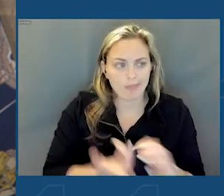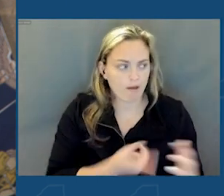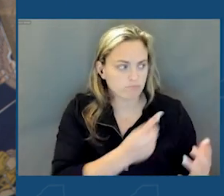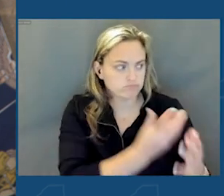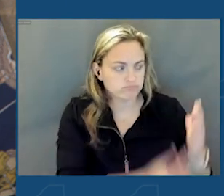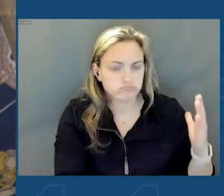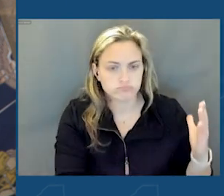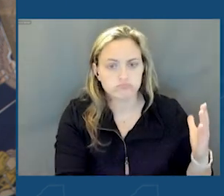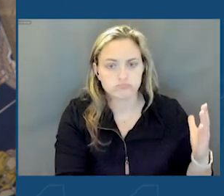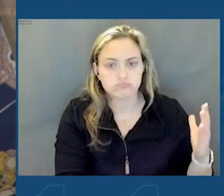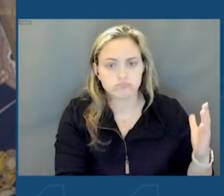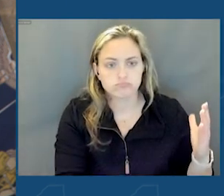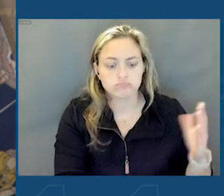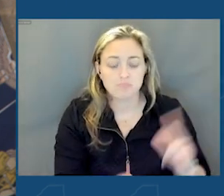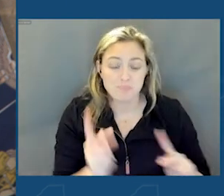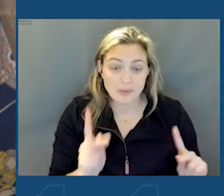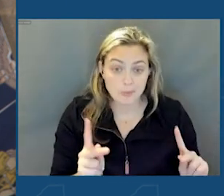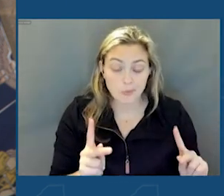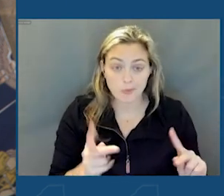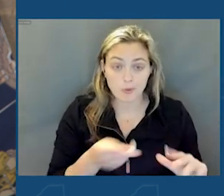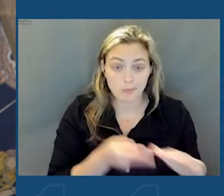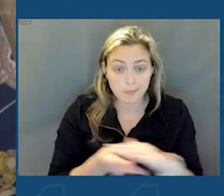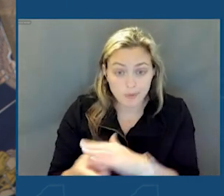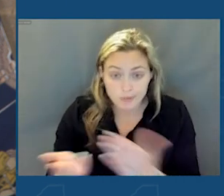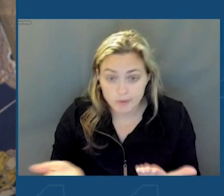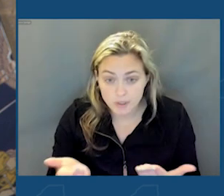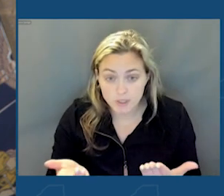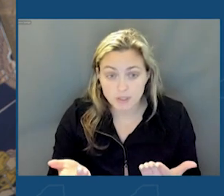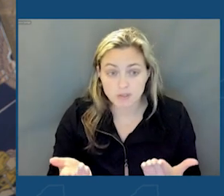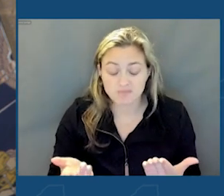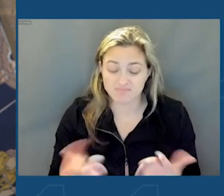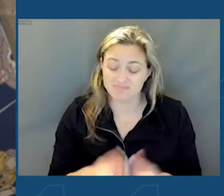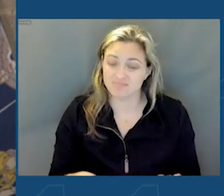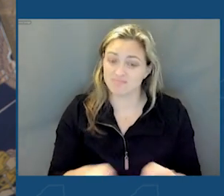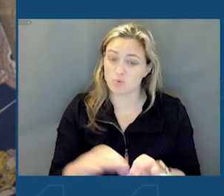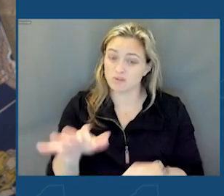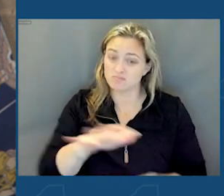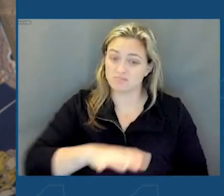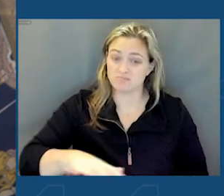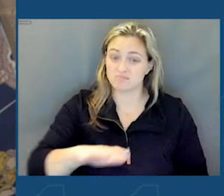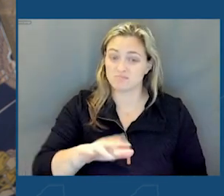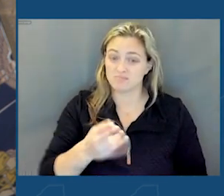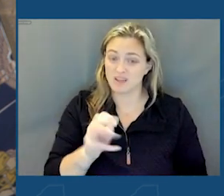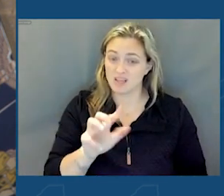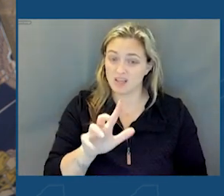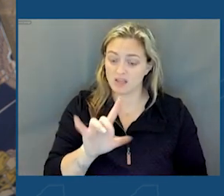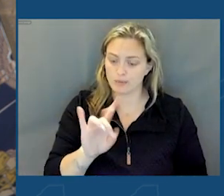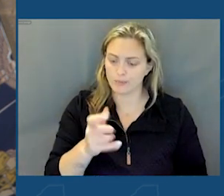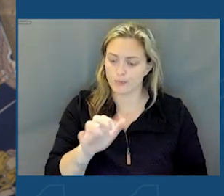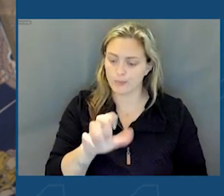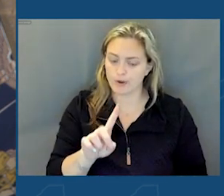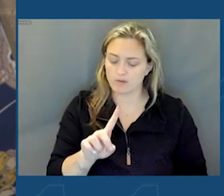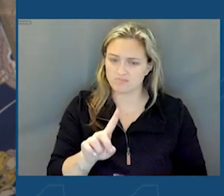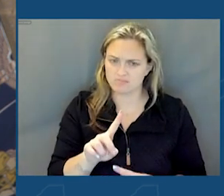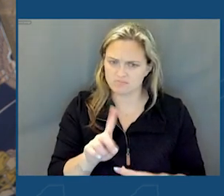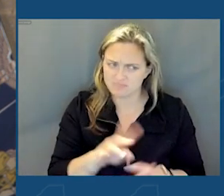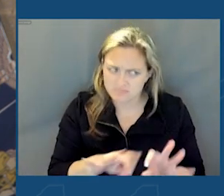There are people buried here. This is hallowed ground. People use that phrase often, but it is truly hallowed ground. It's sacred